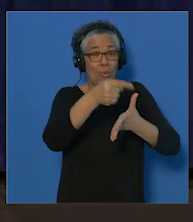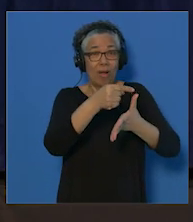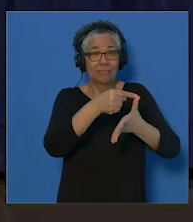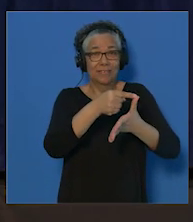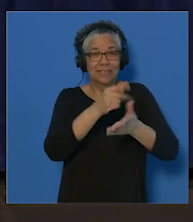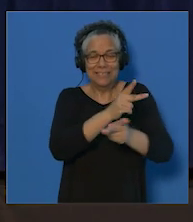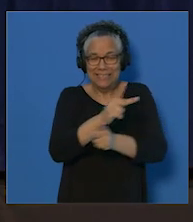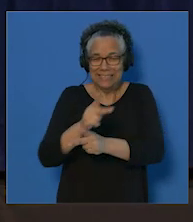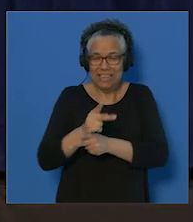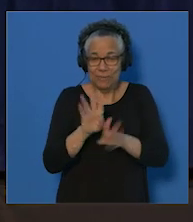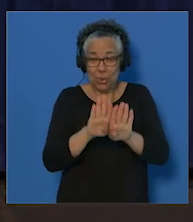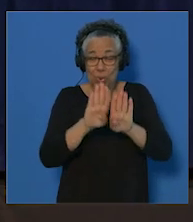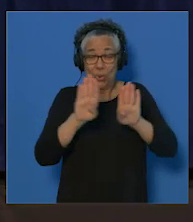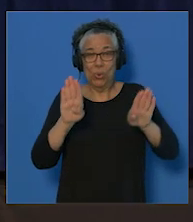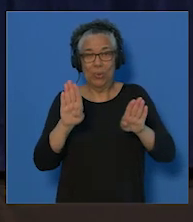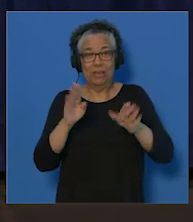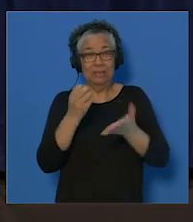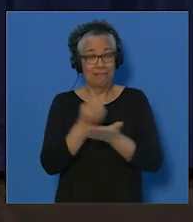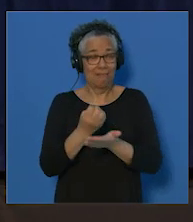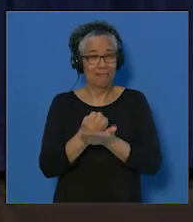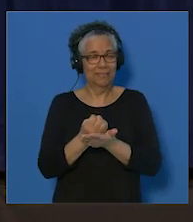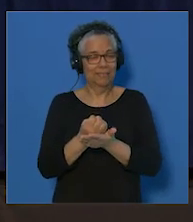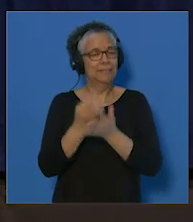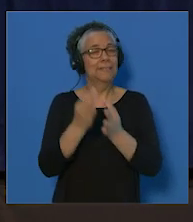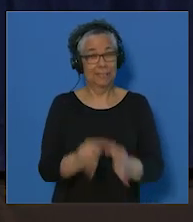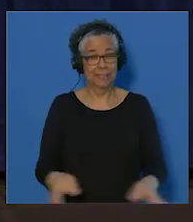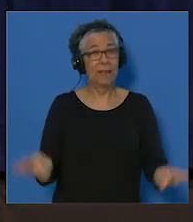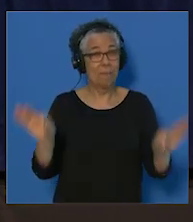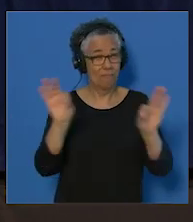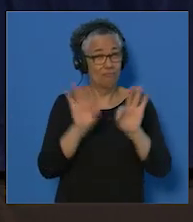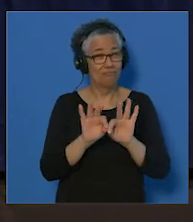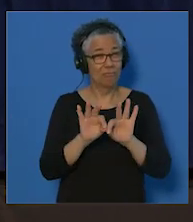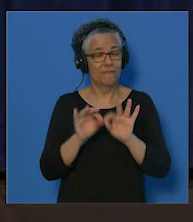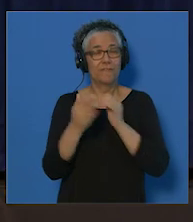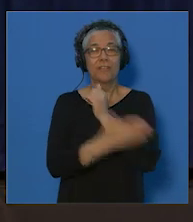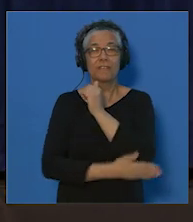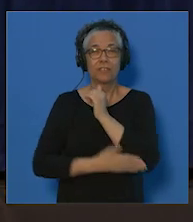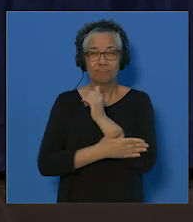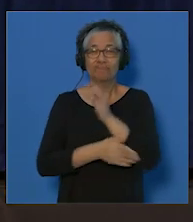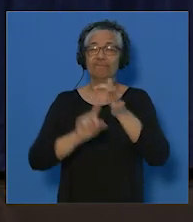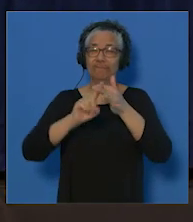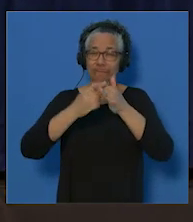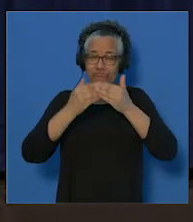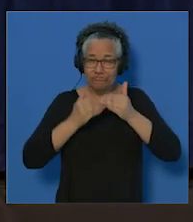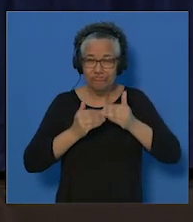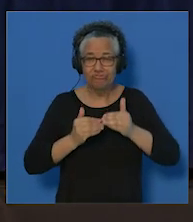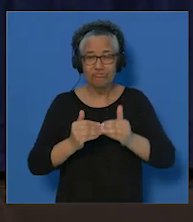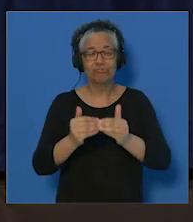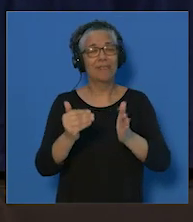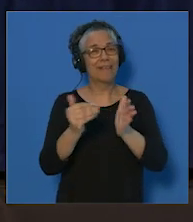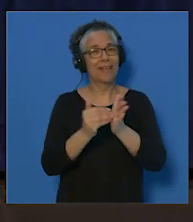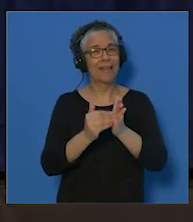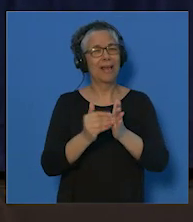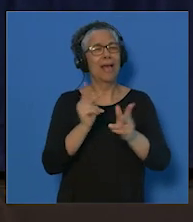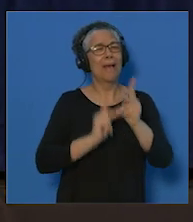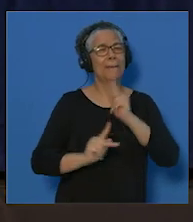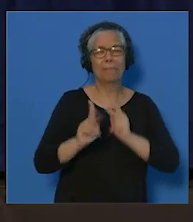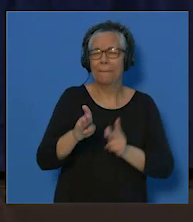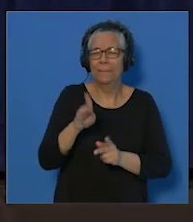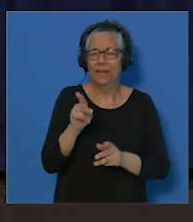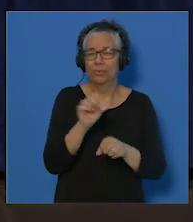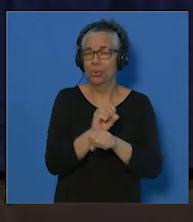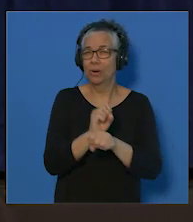economy. This is important to get our country moving again and getting some persons back to work.